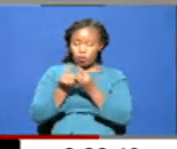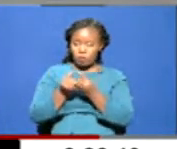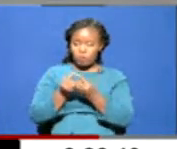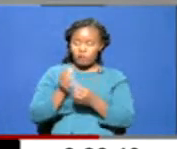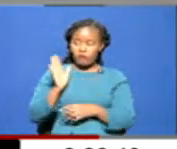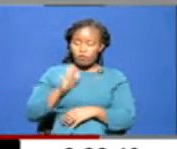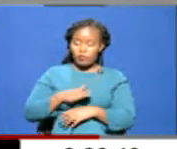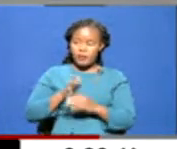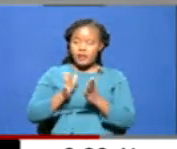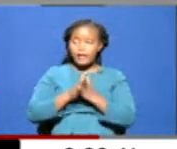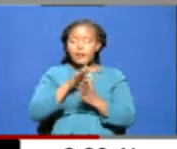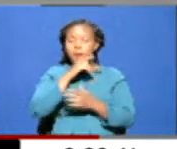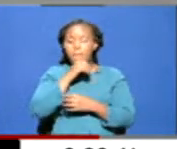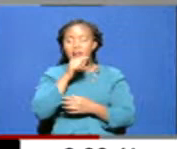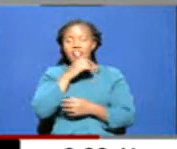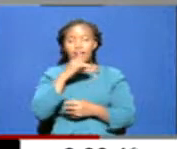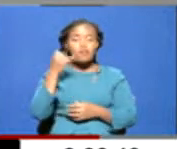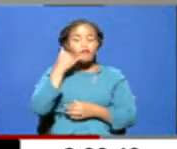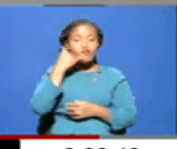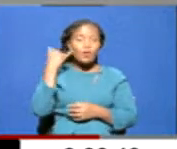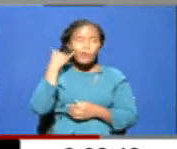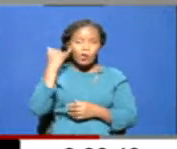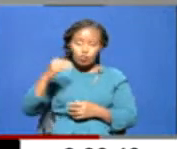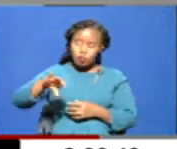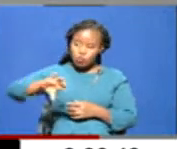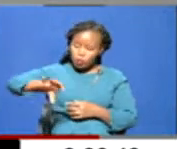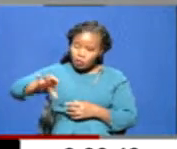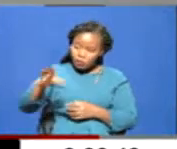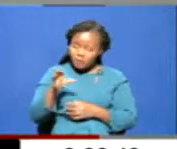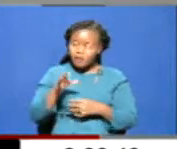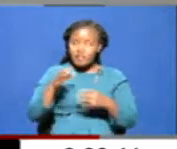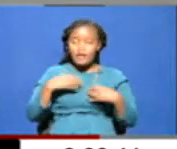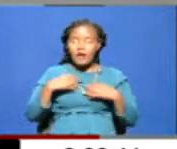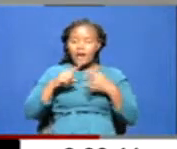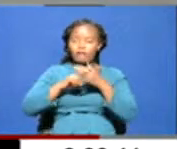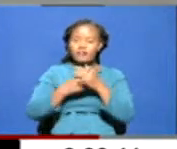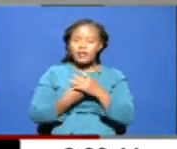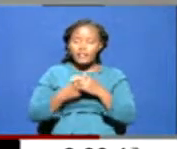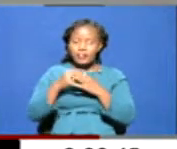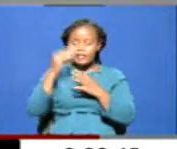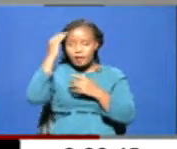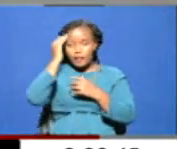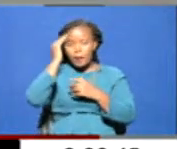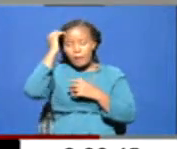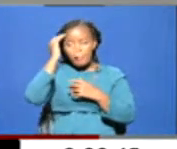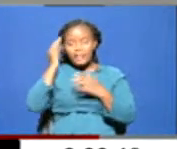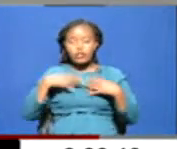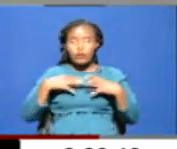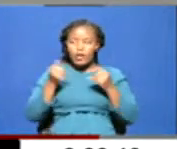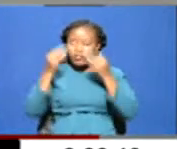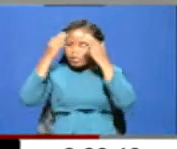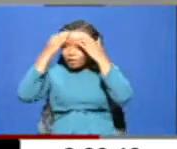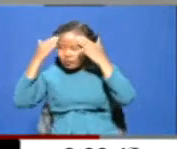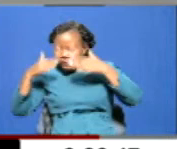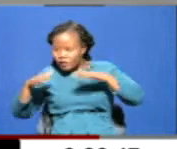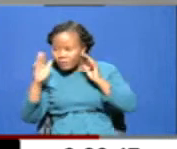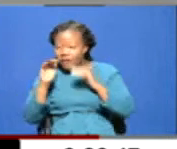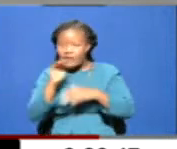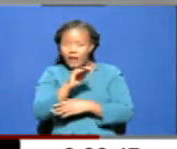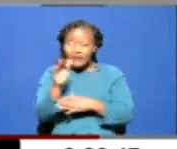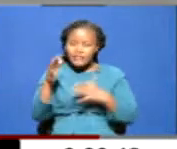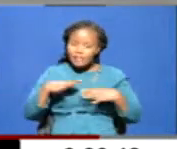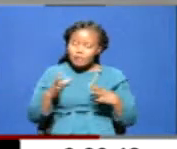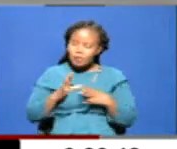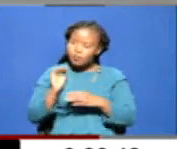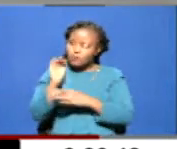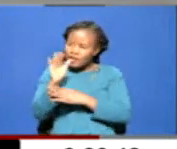County have embarked on mental health sensitization campaigns aimed at encouraging people to seek counseling in effort to